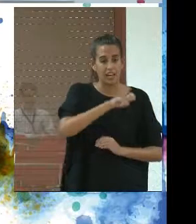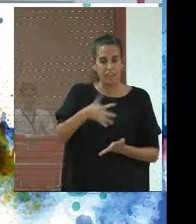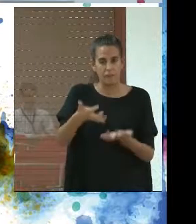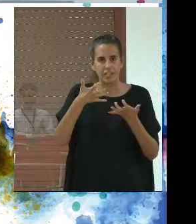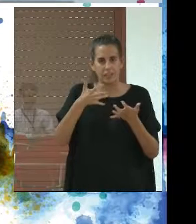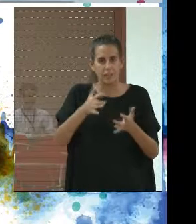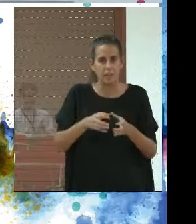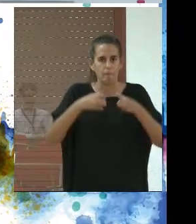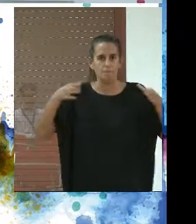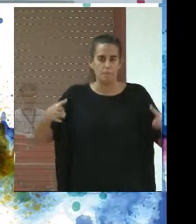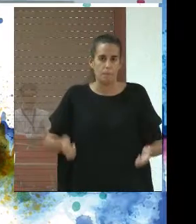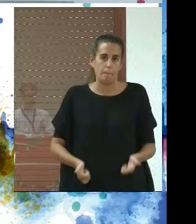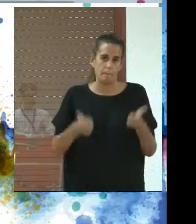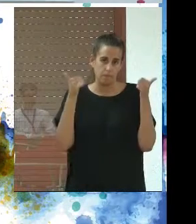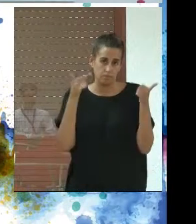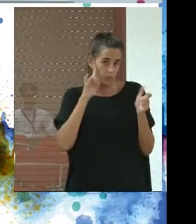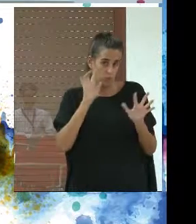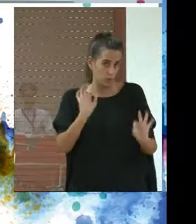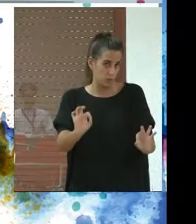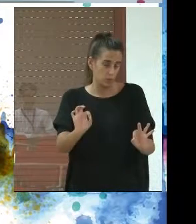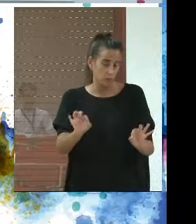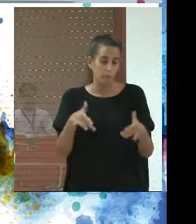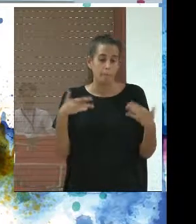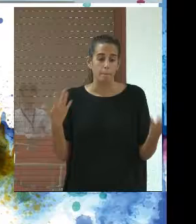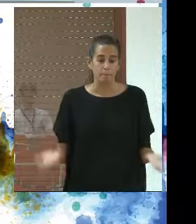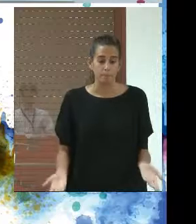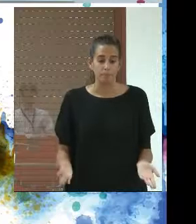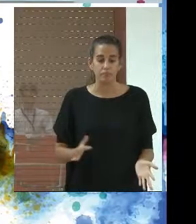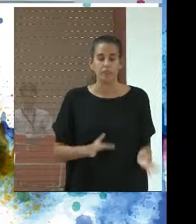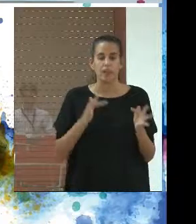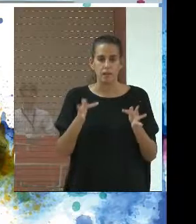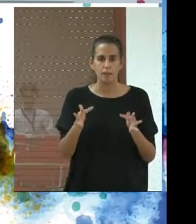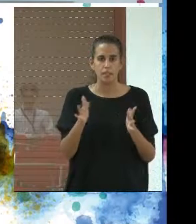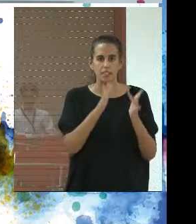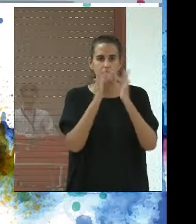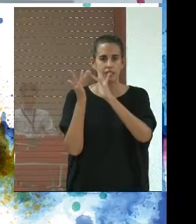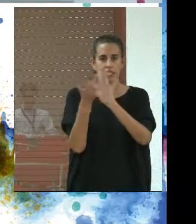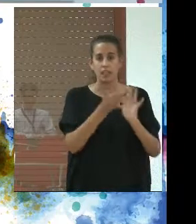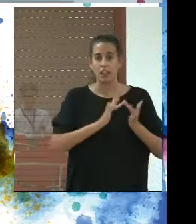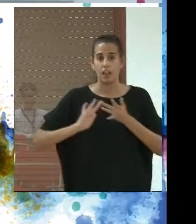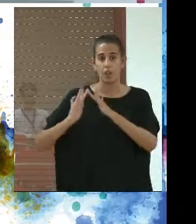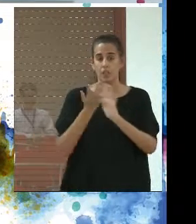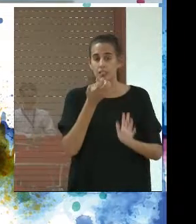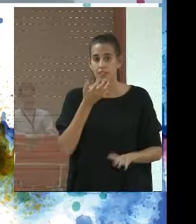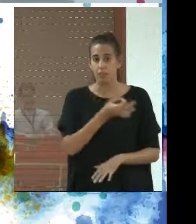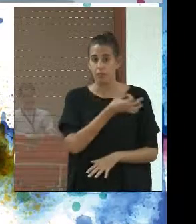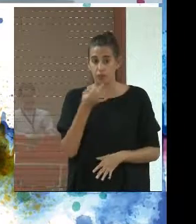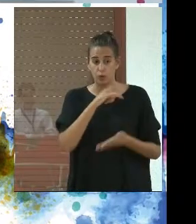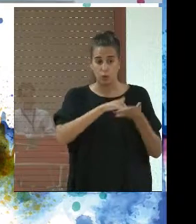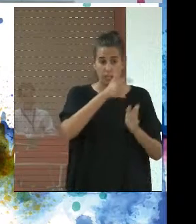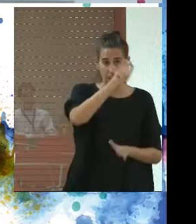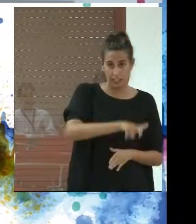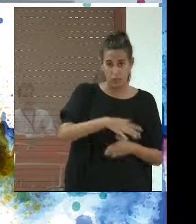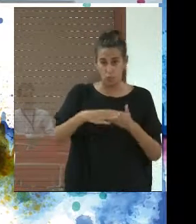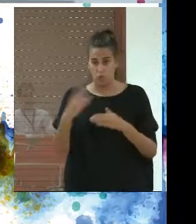can reach more people with more solutions. This is obvious. Also, the optimization of